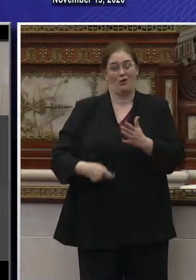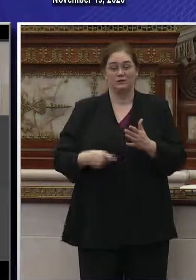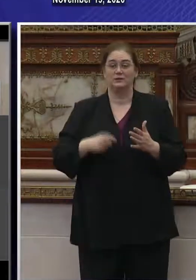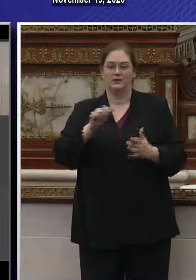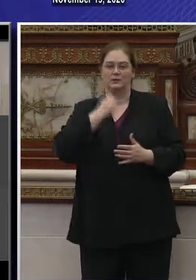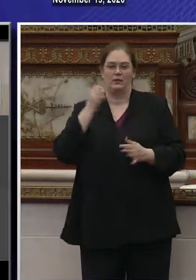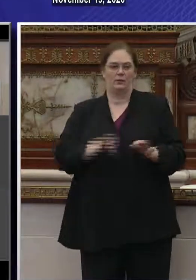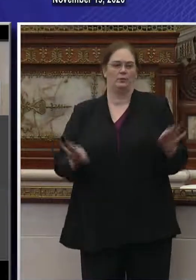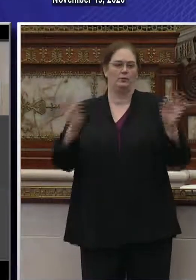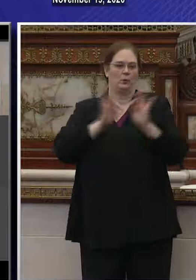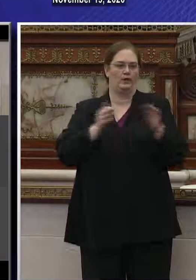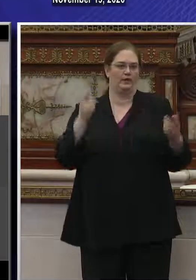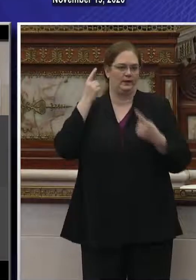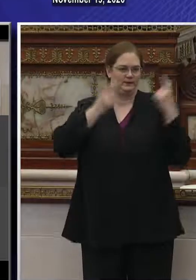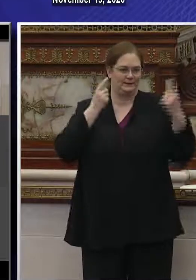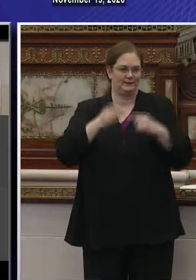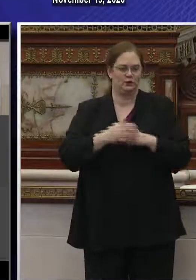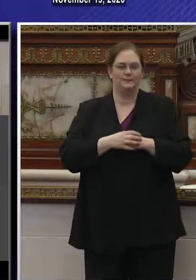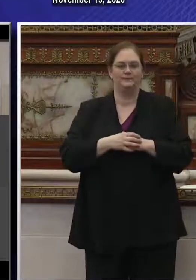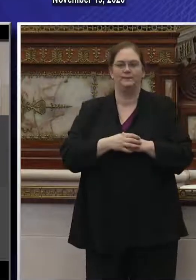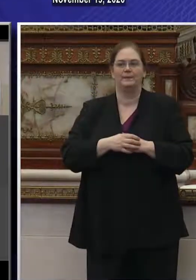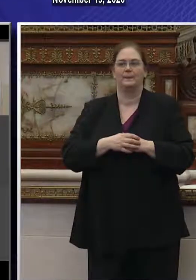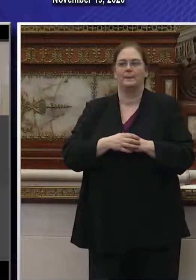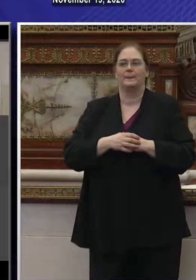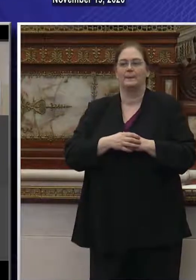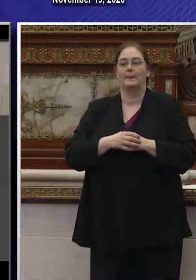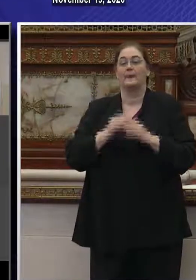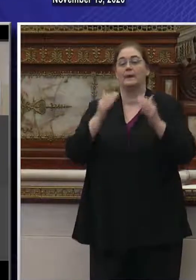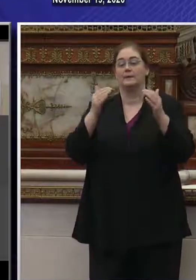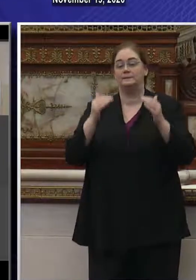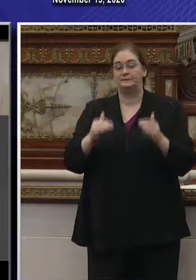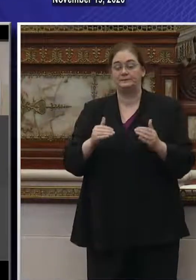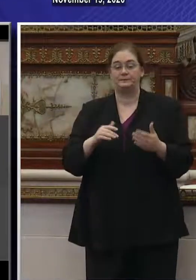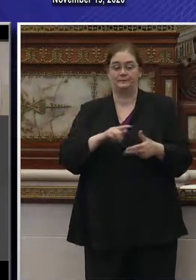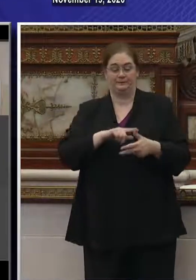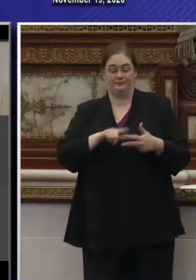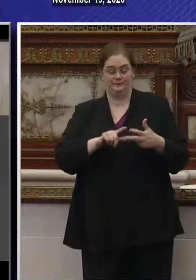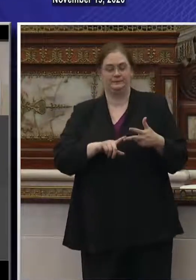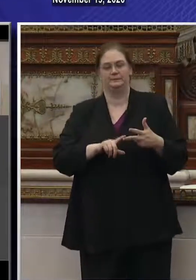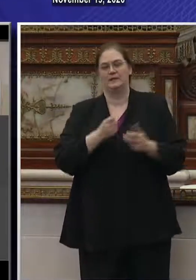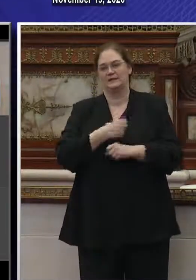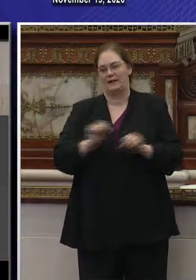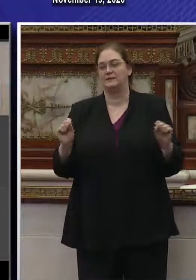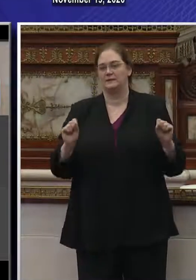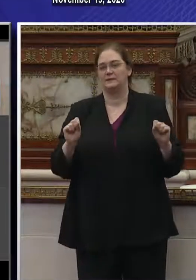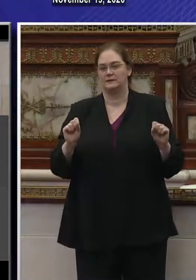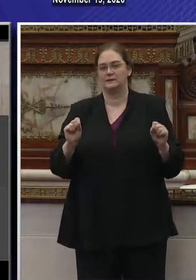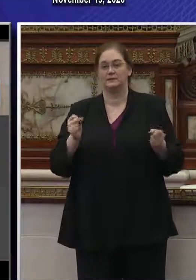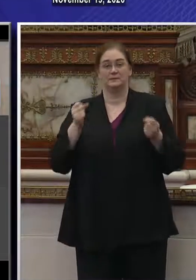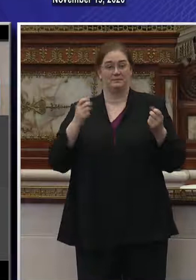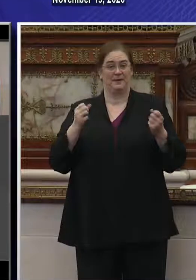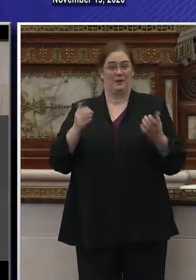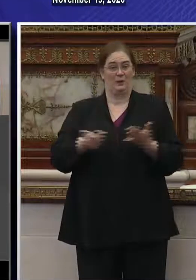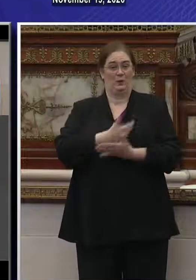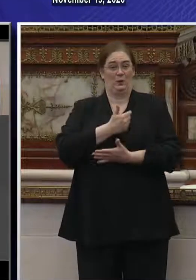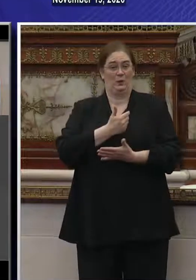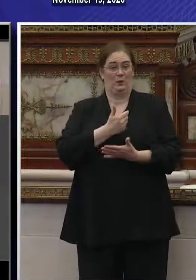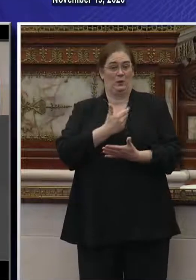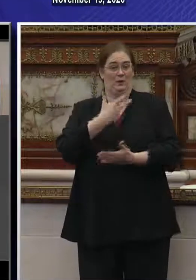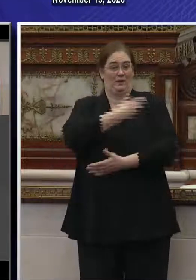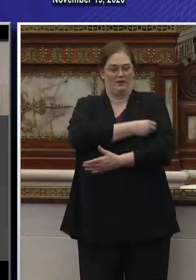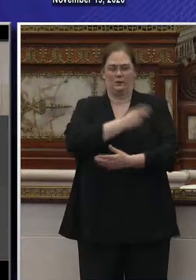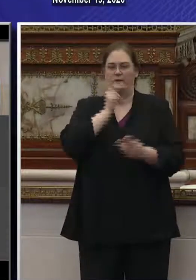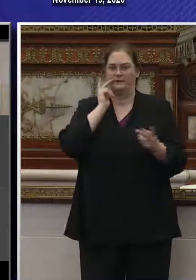another important thing. And safety is another one. A lot of these new vaccines, we have seen